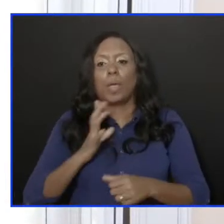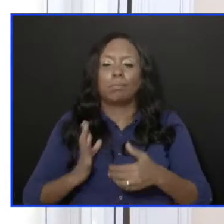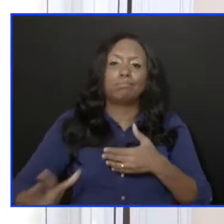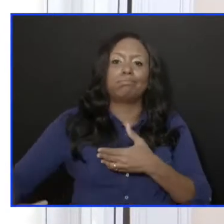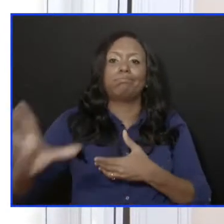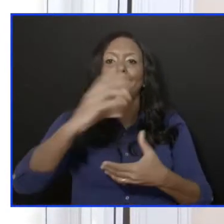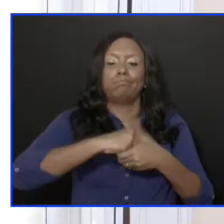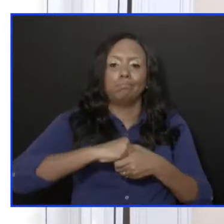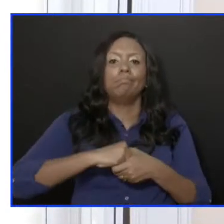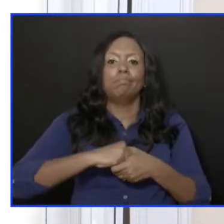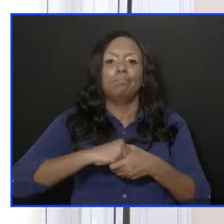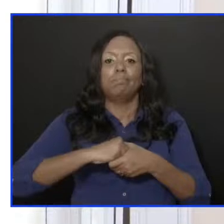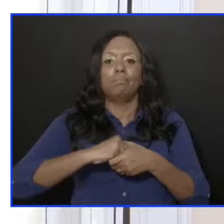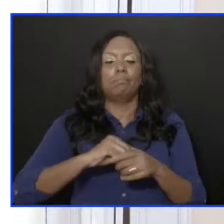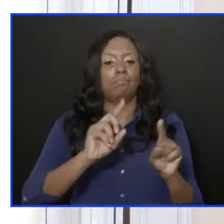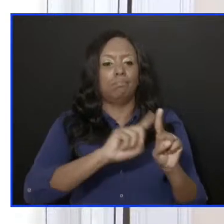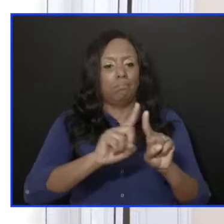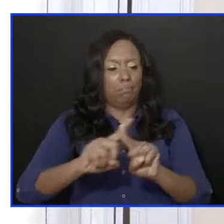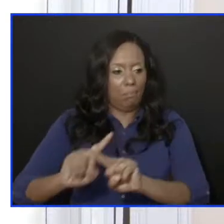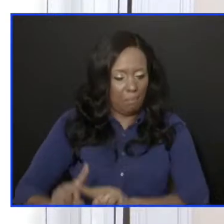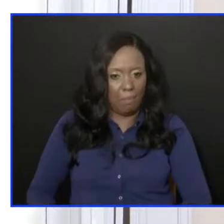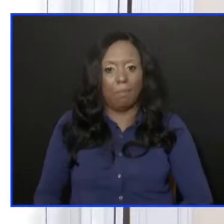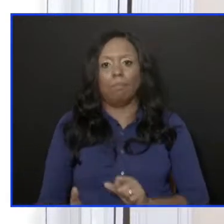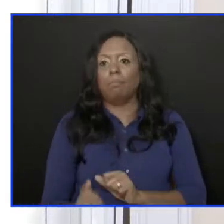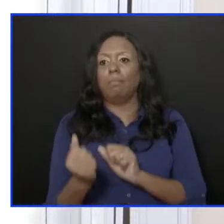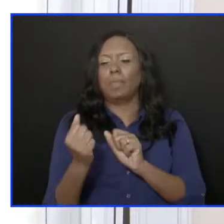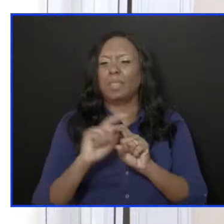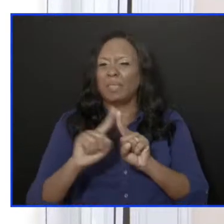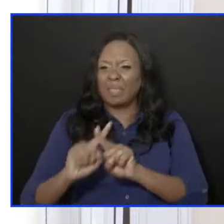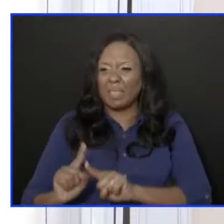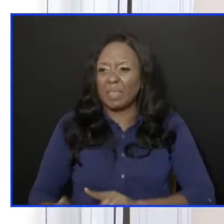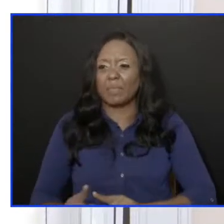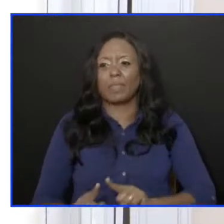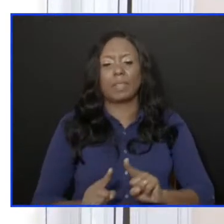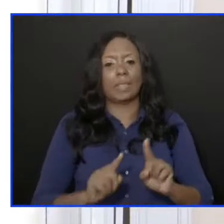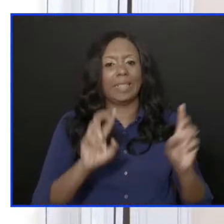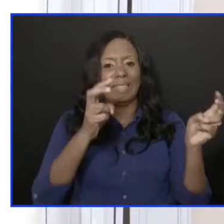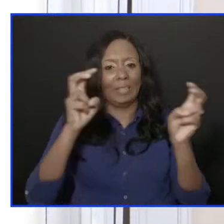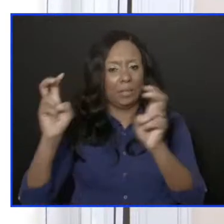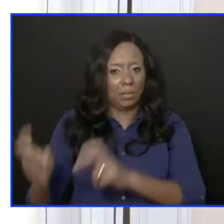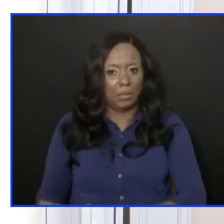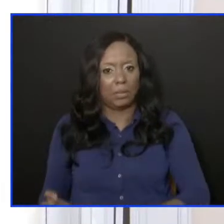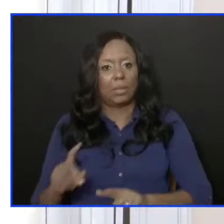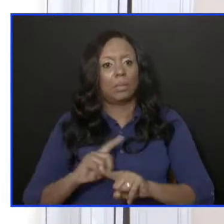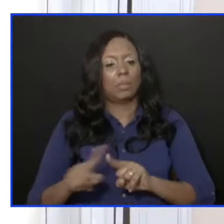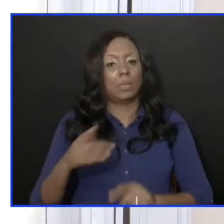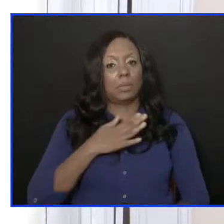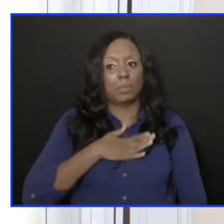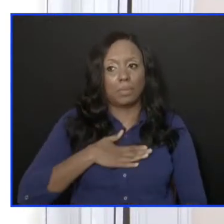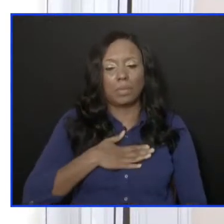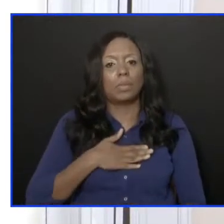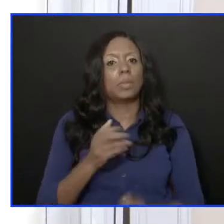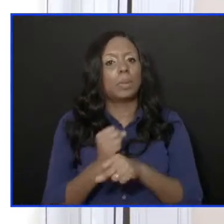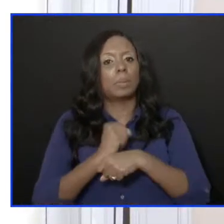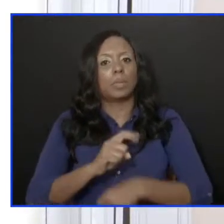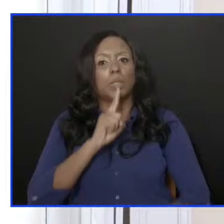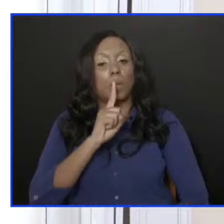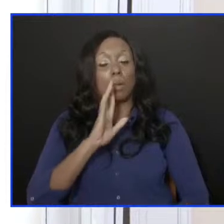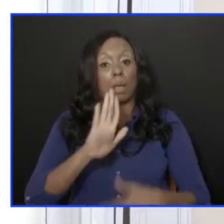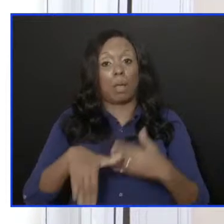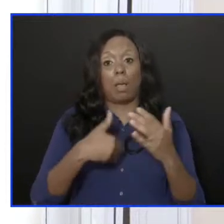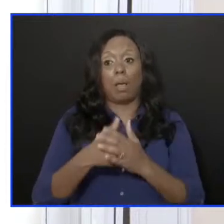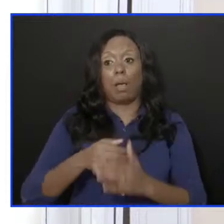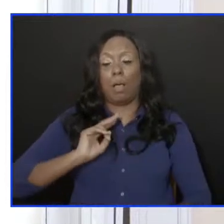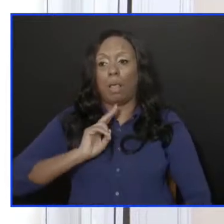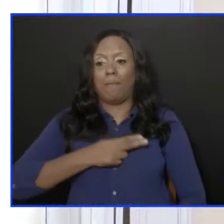and multiple other things, we will continue to remain engaged, but I ask you simply, let us ensure that each of